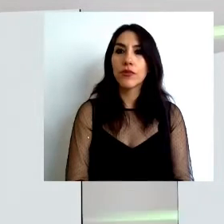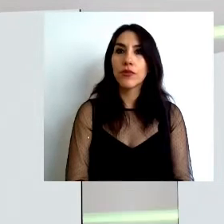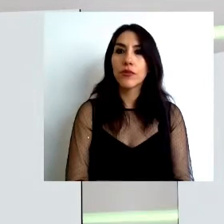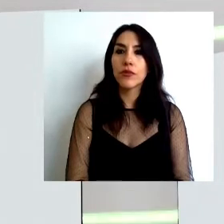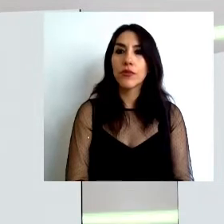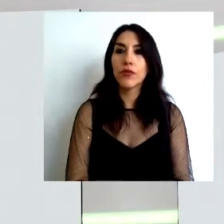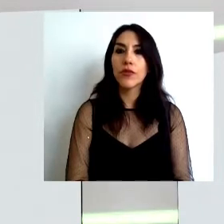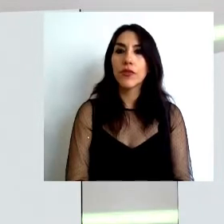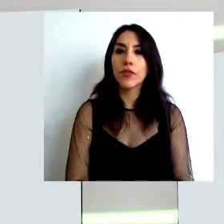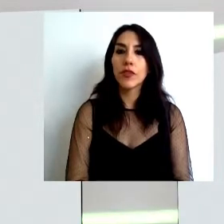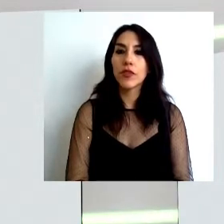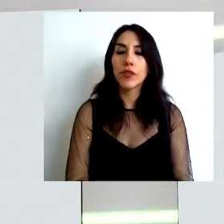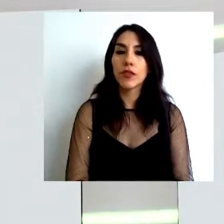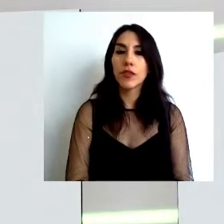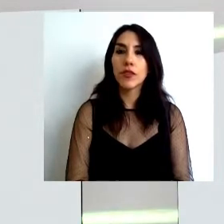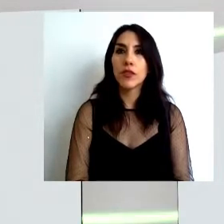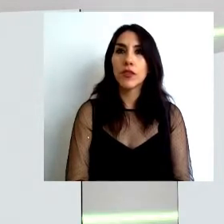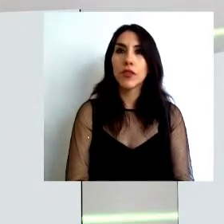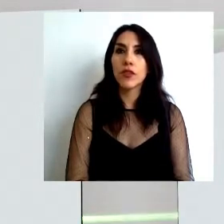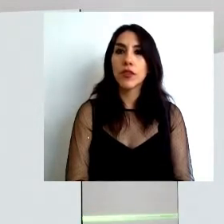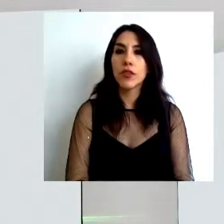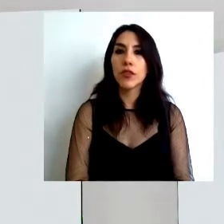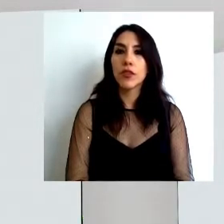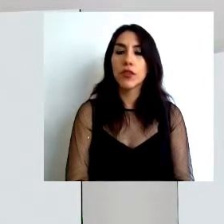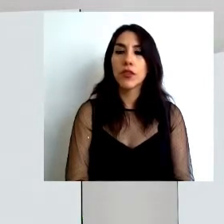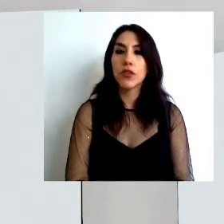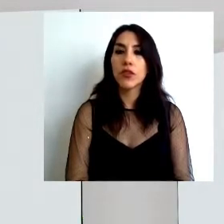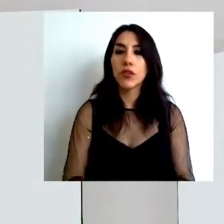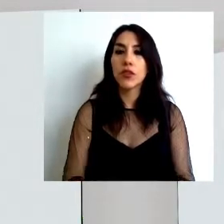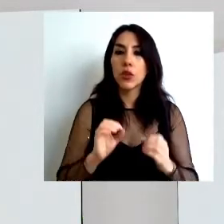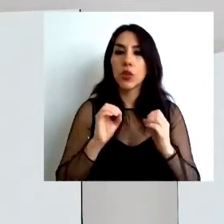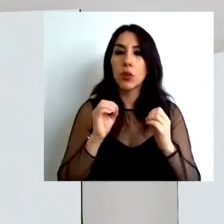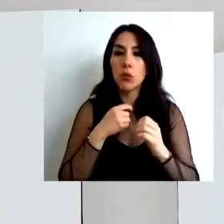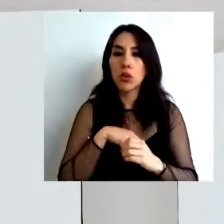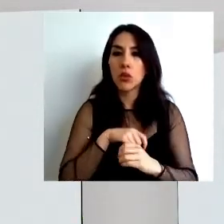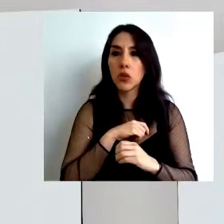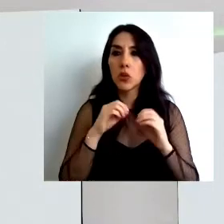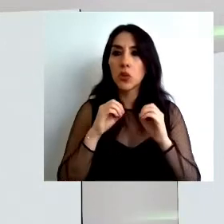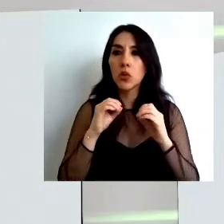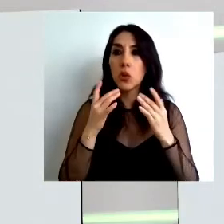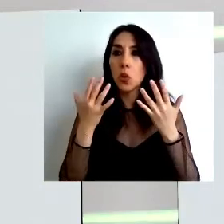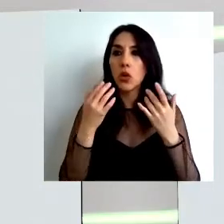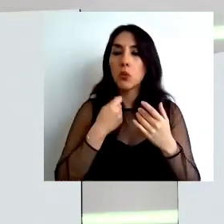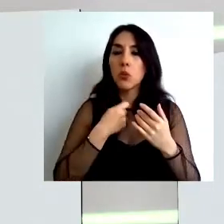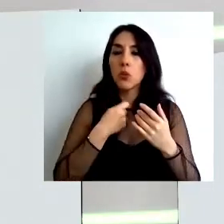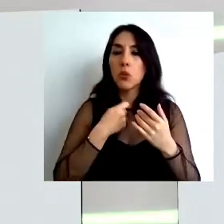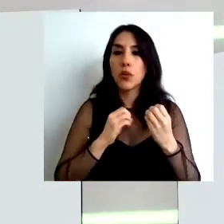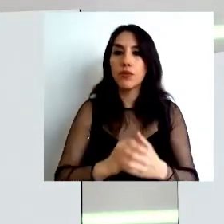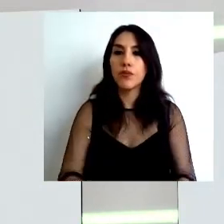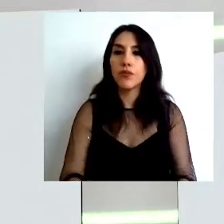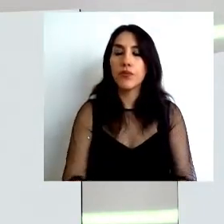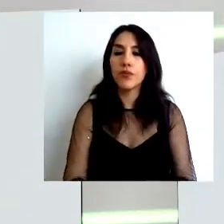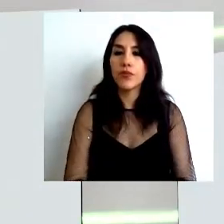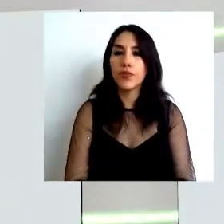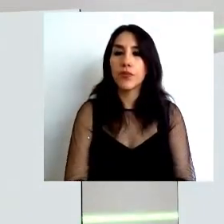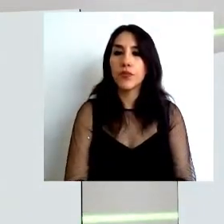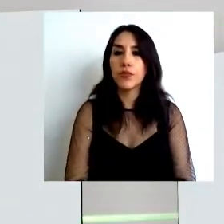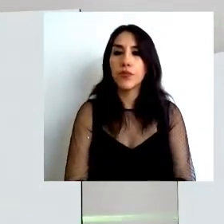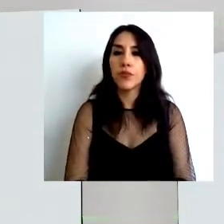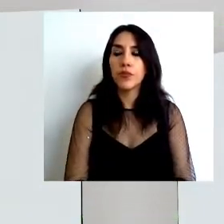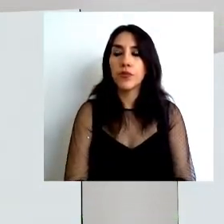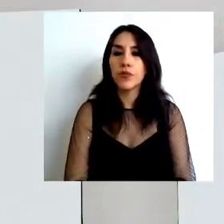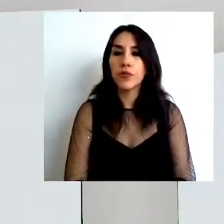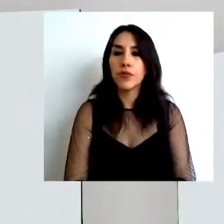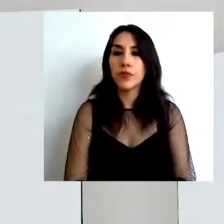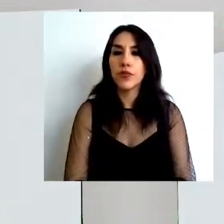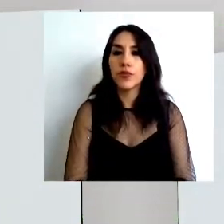exist, which types of roles and partners are needed, challenges, success factors, and which role you